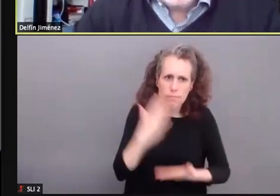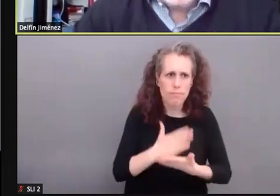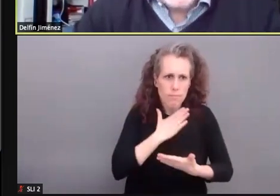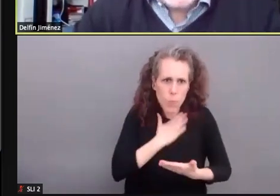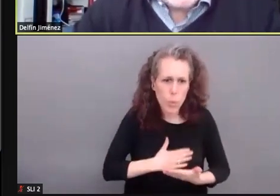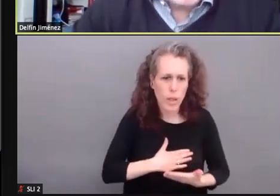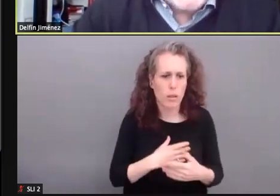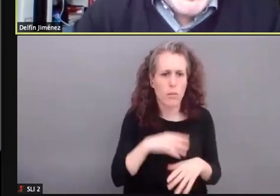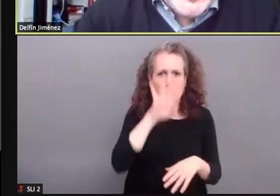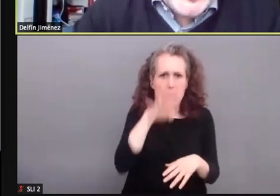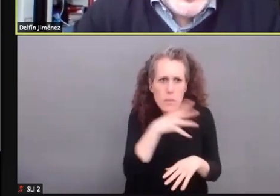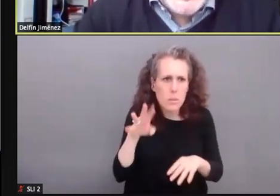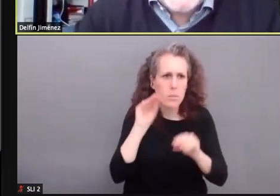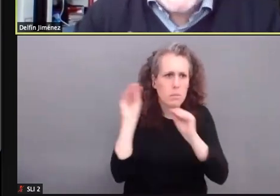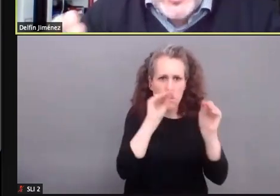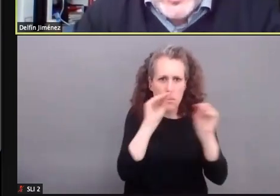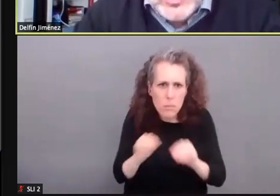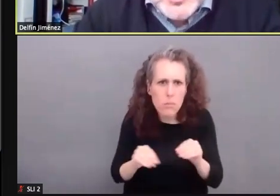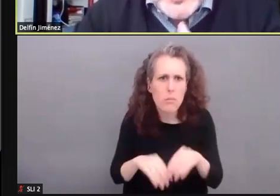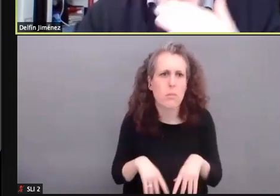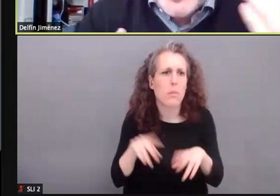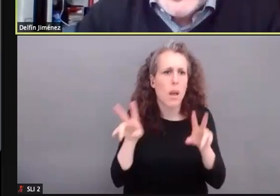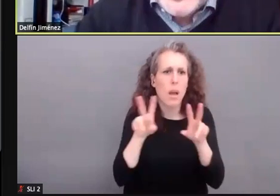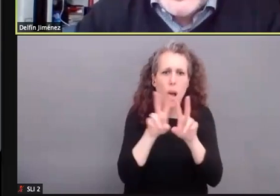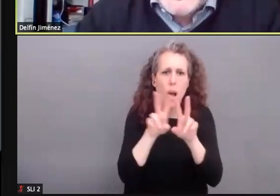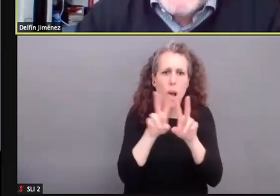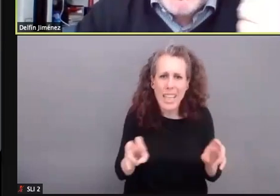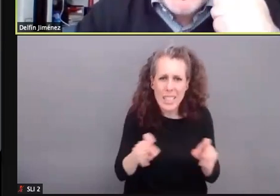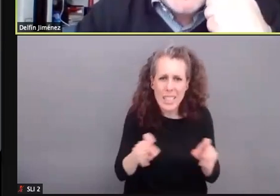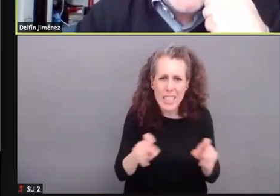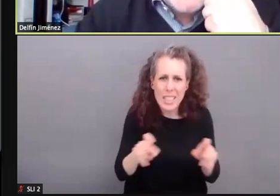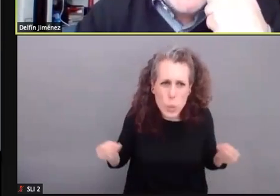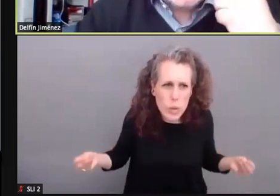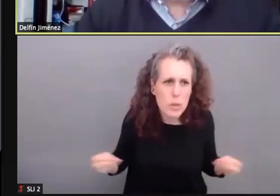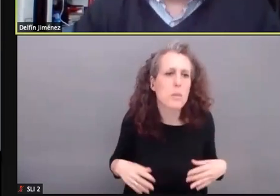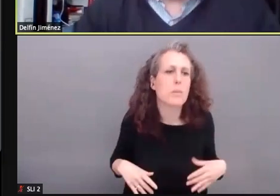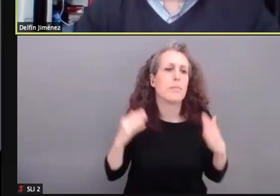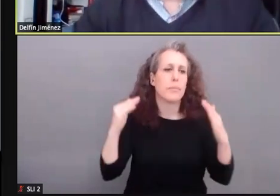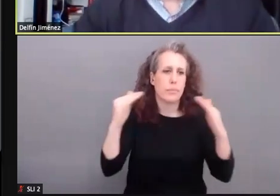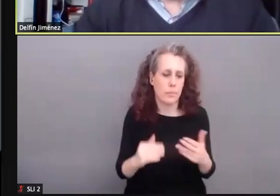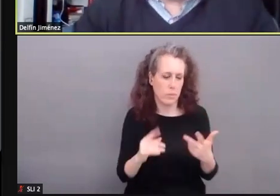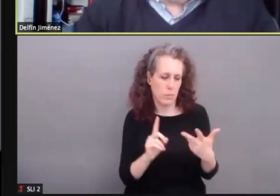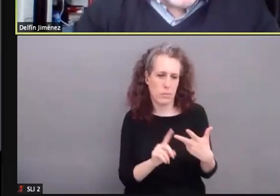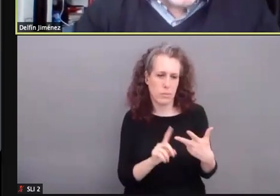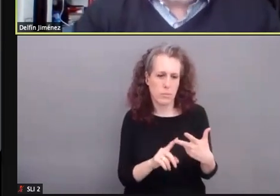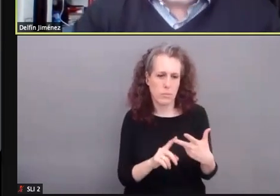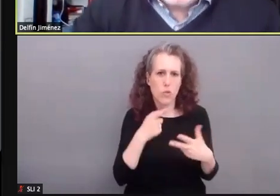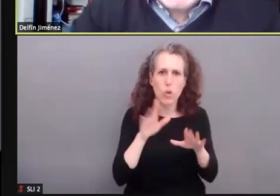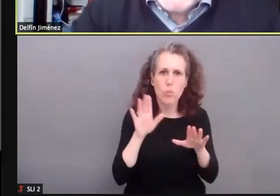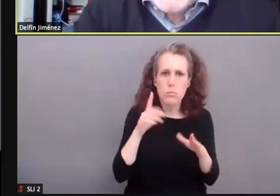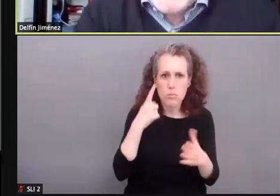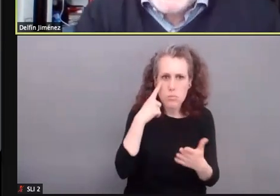tables, requirements, assessment tools, evidences, and also the attestation with the